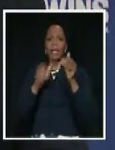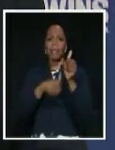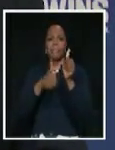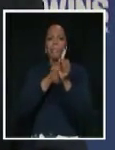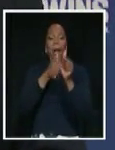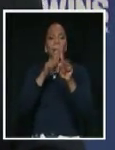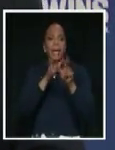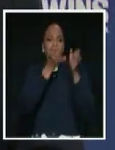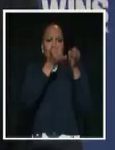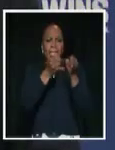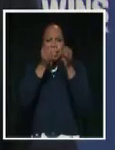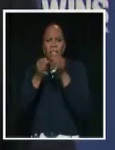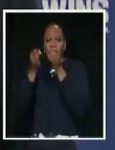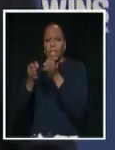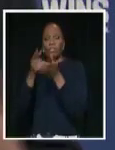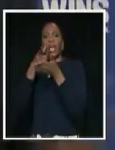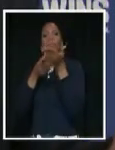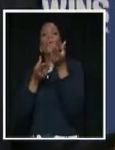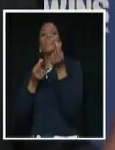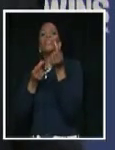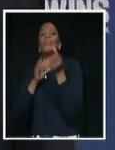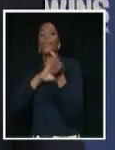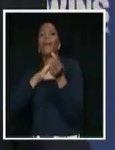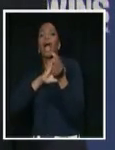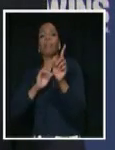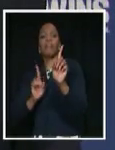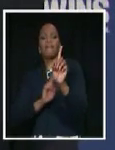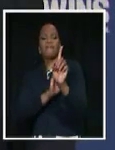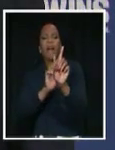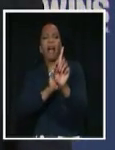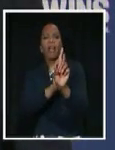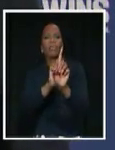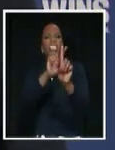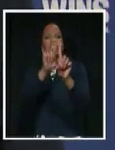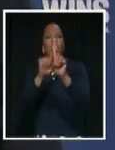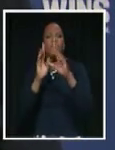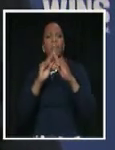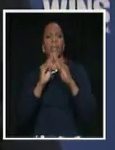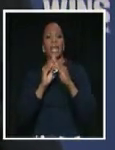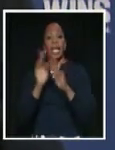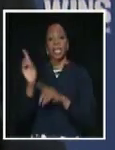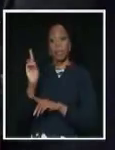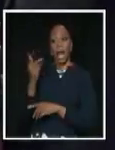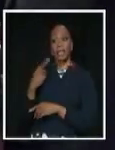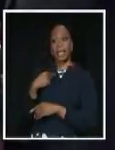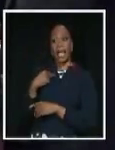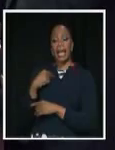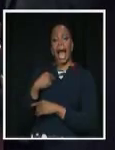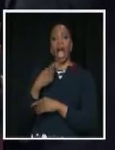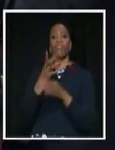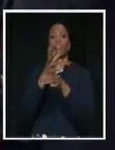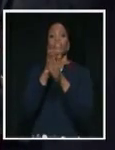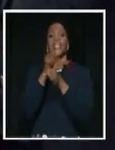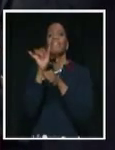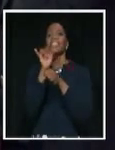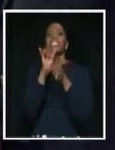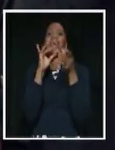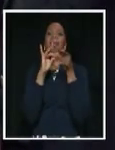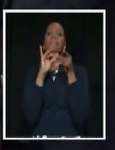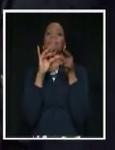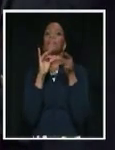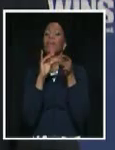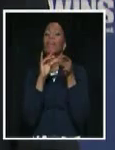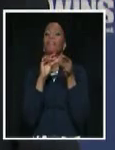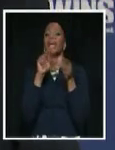individuals, and they're following those individuals into various different meetings. Mr. de Blasio and I get get the same briefings from the